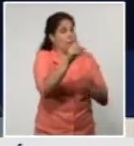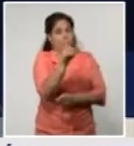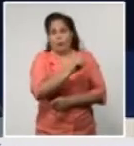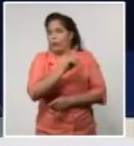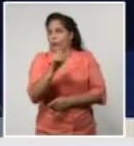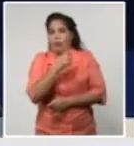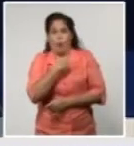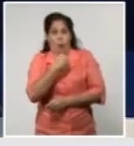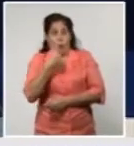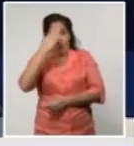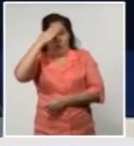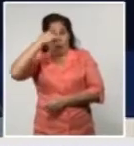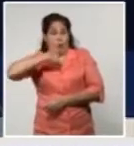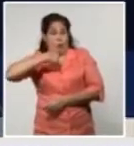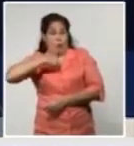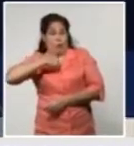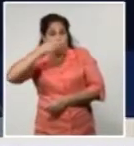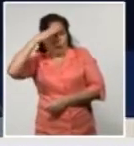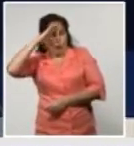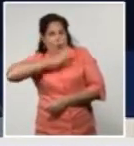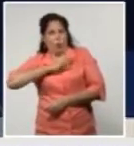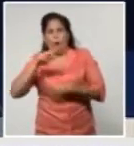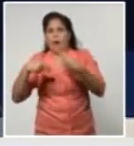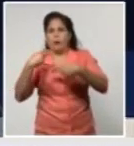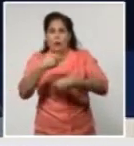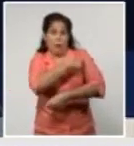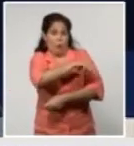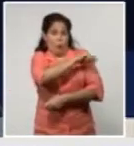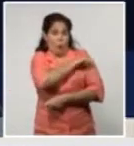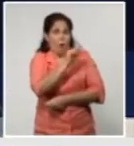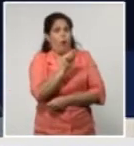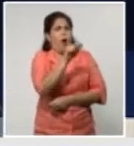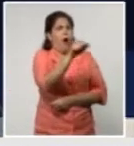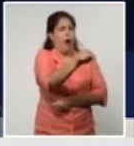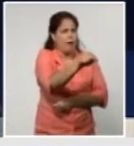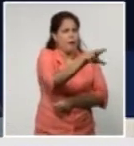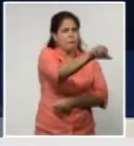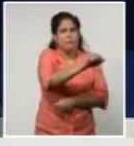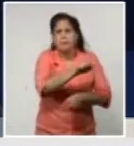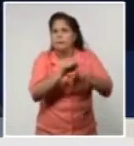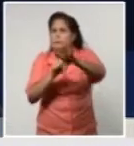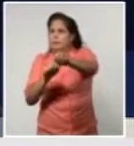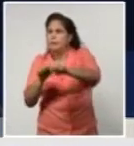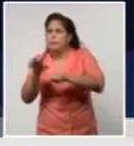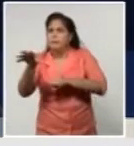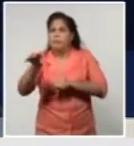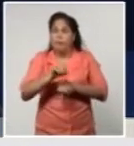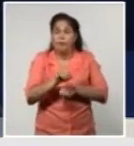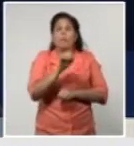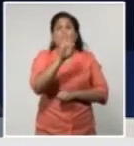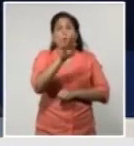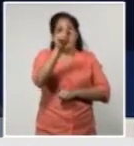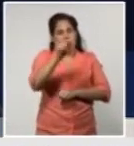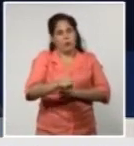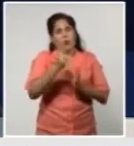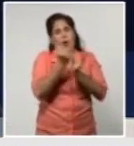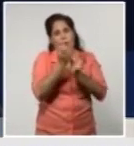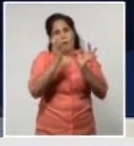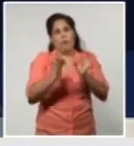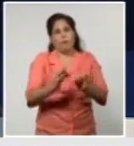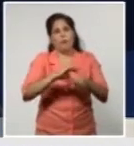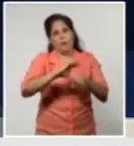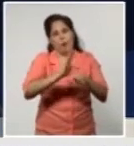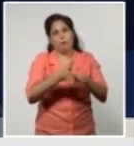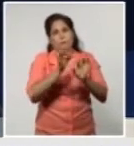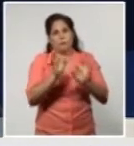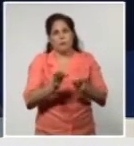in places where no cases of the disease have been confirmed. These cases are not a result of a study of confirmed